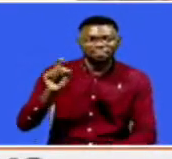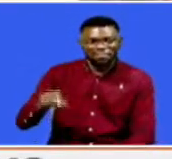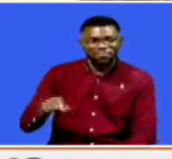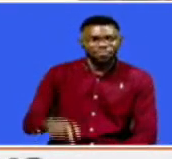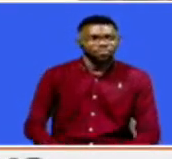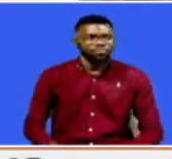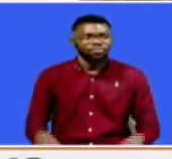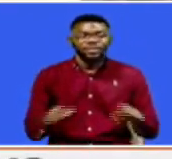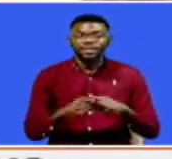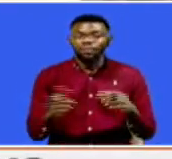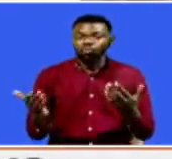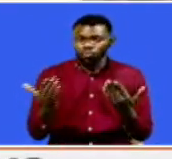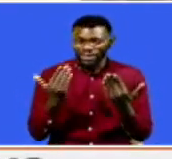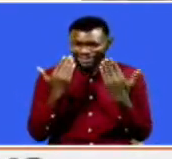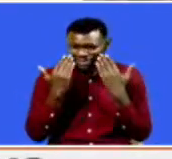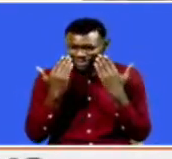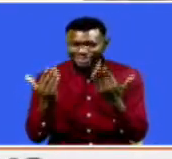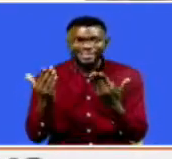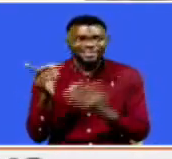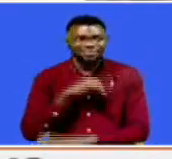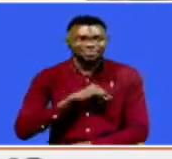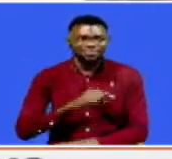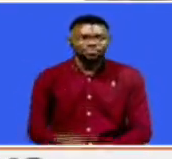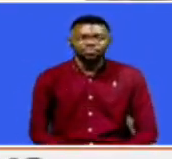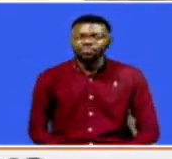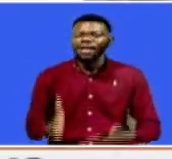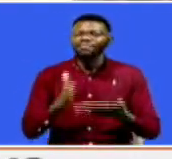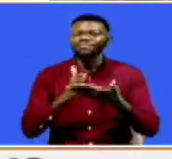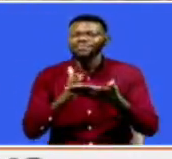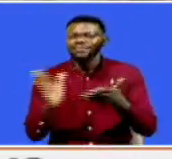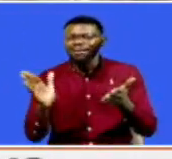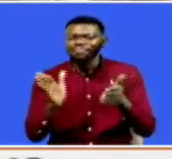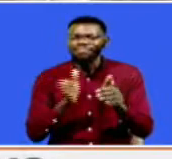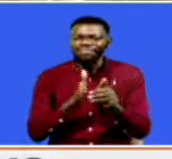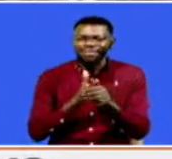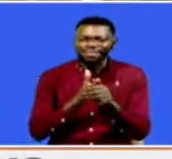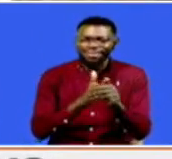We have seen some of our leaders trying to